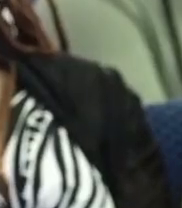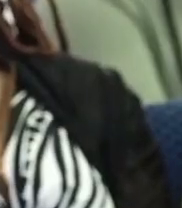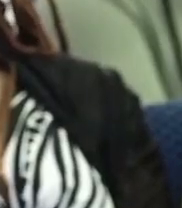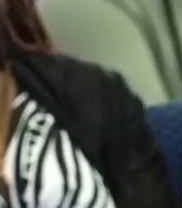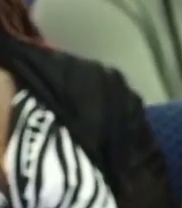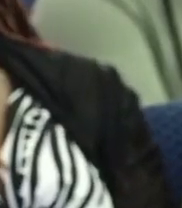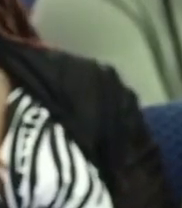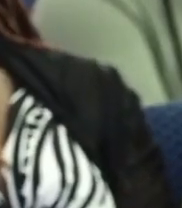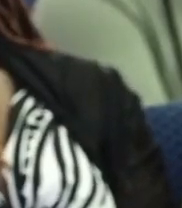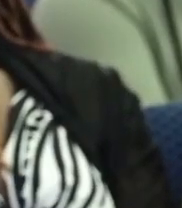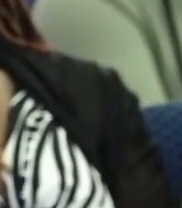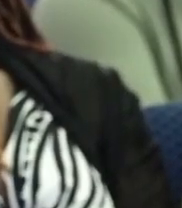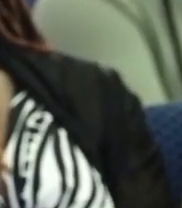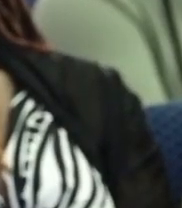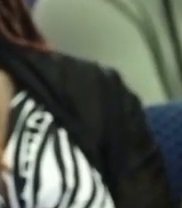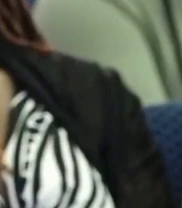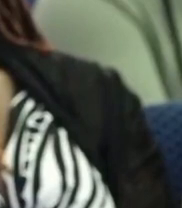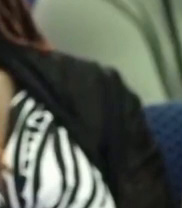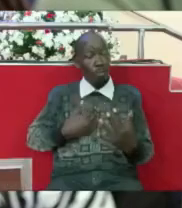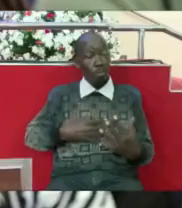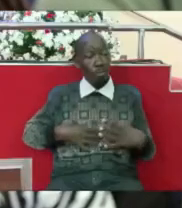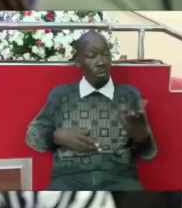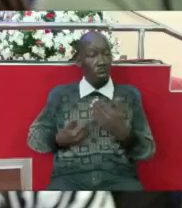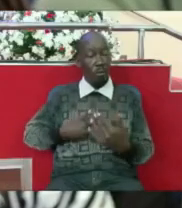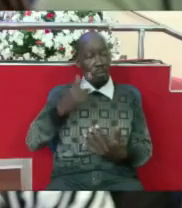Doubt? Uh-huh.